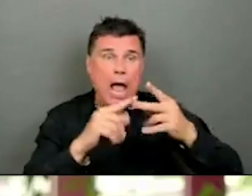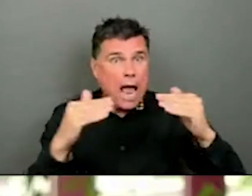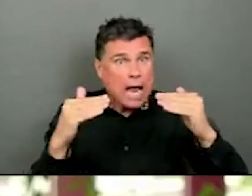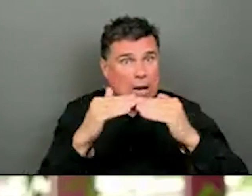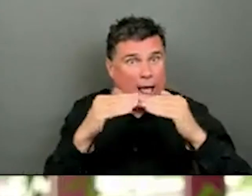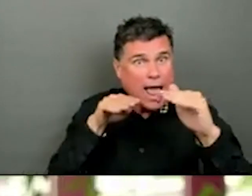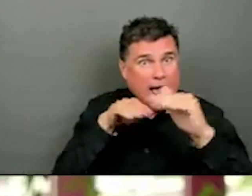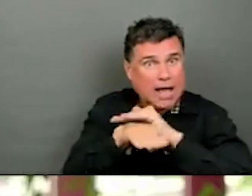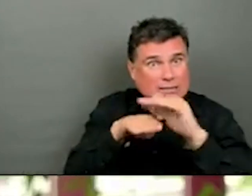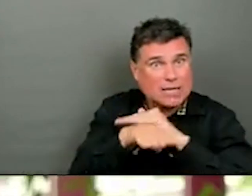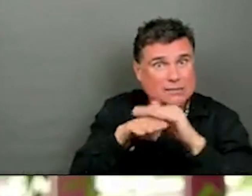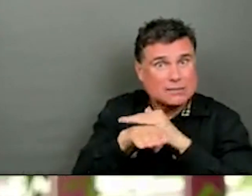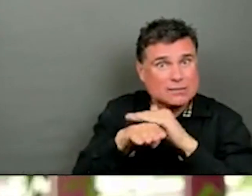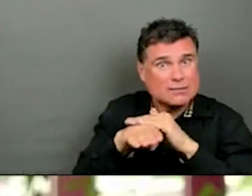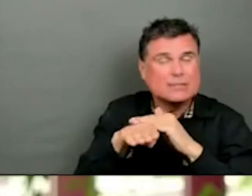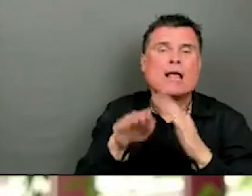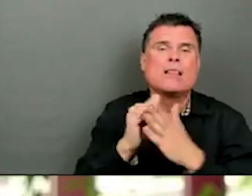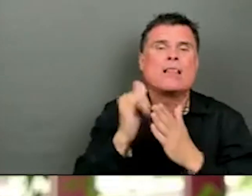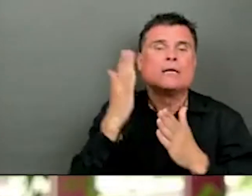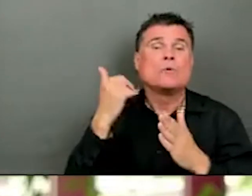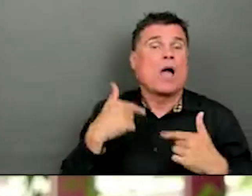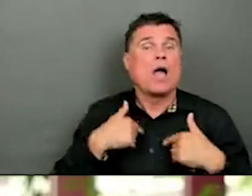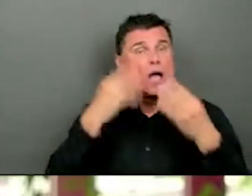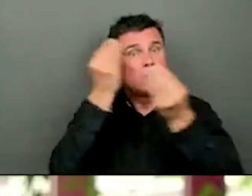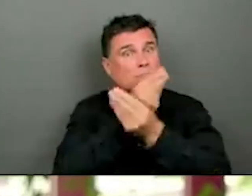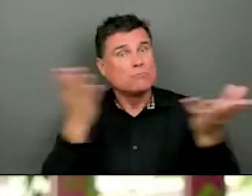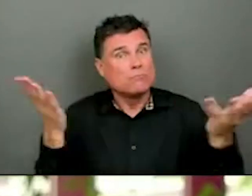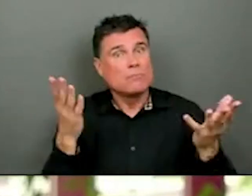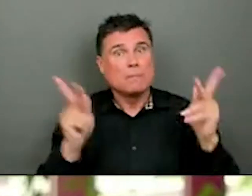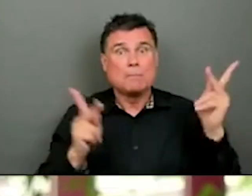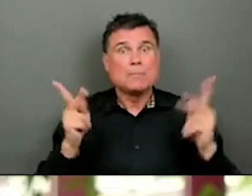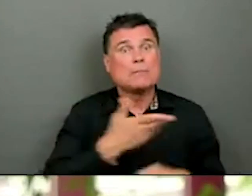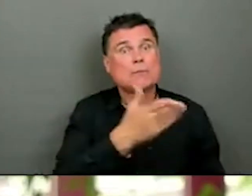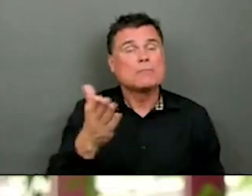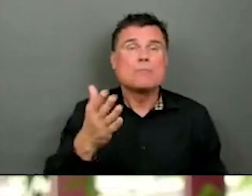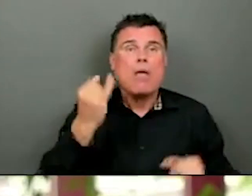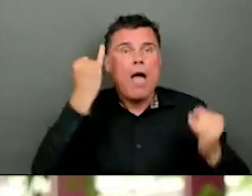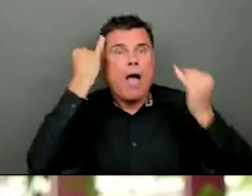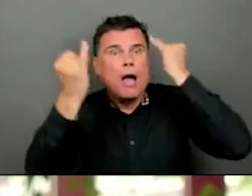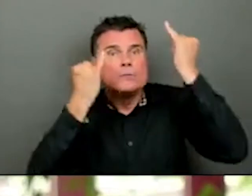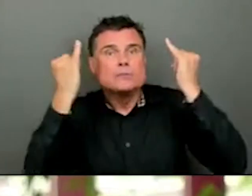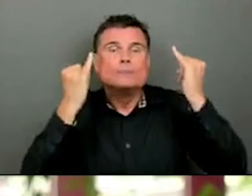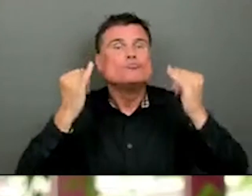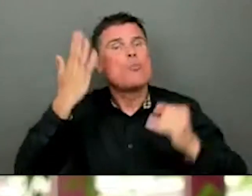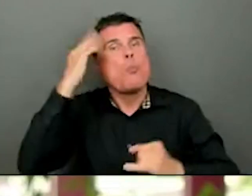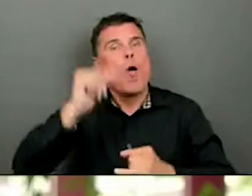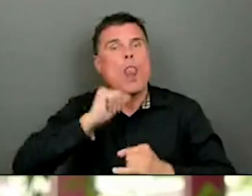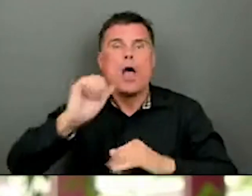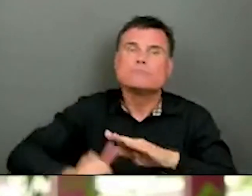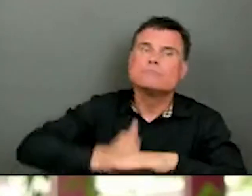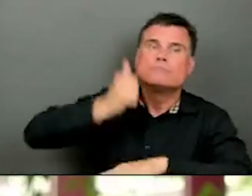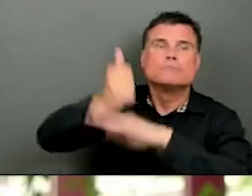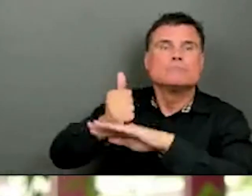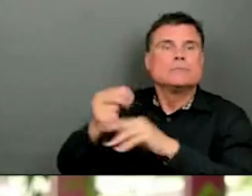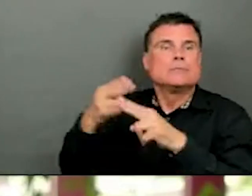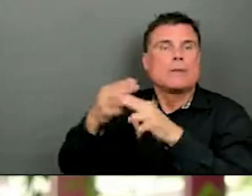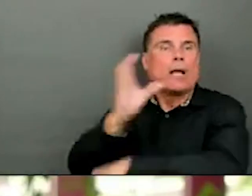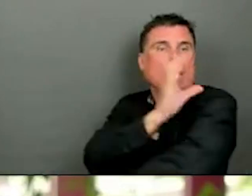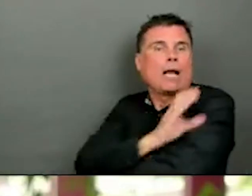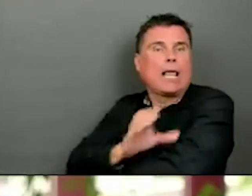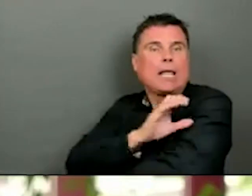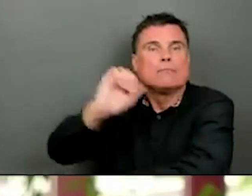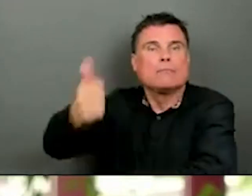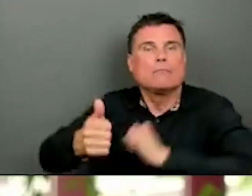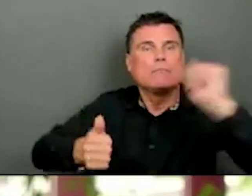have ideas here in the north for their community where we could go and set up a clinic. And those have worked really well. Some of